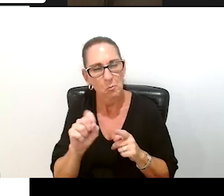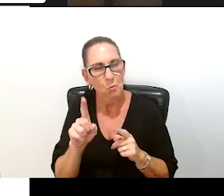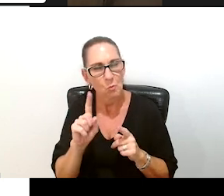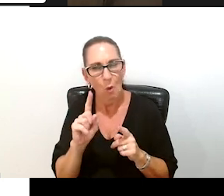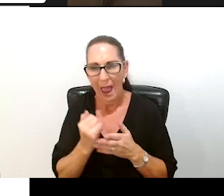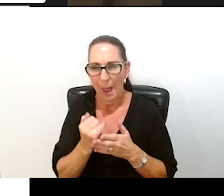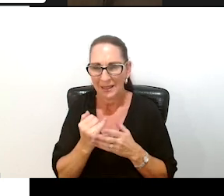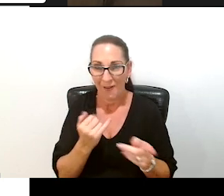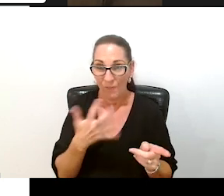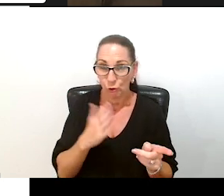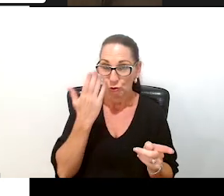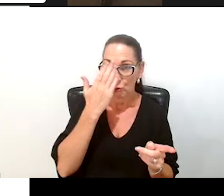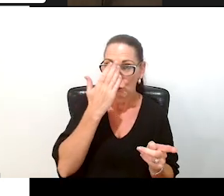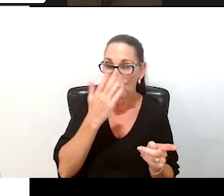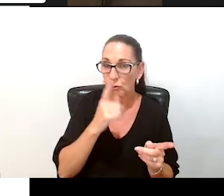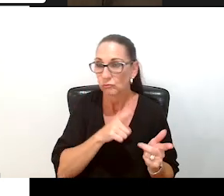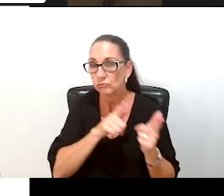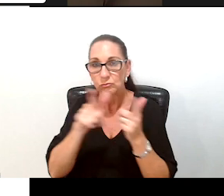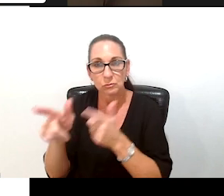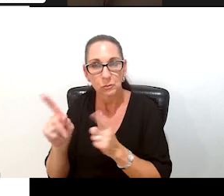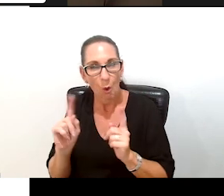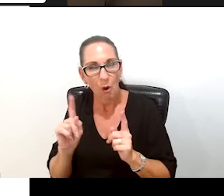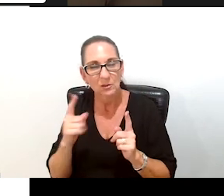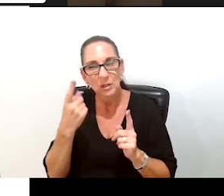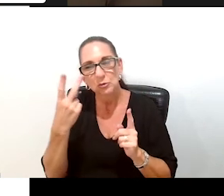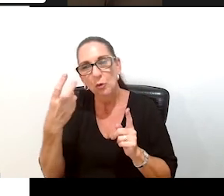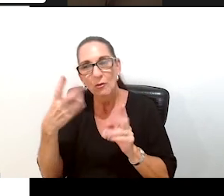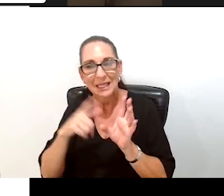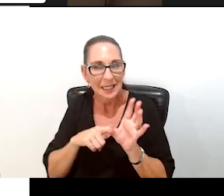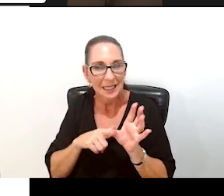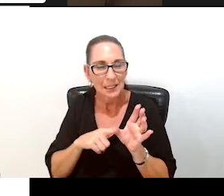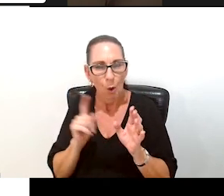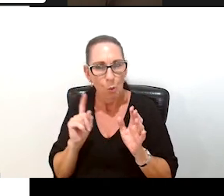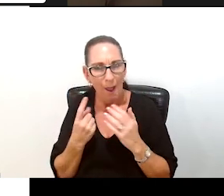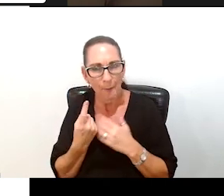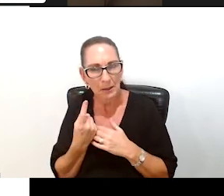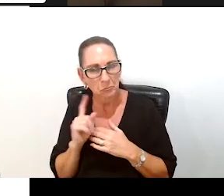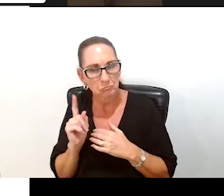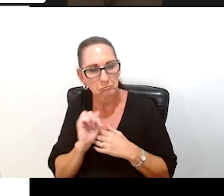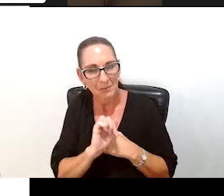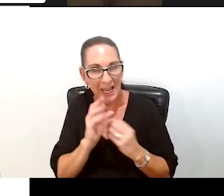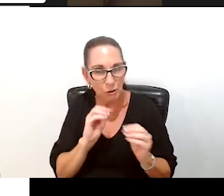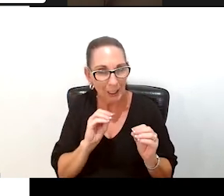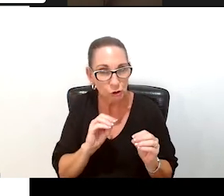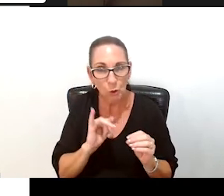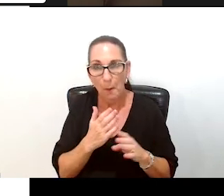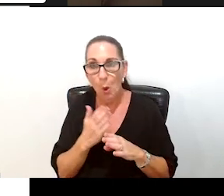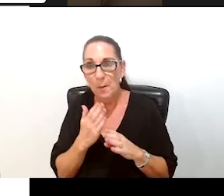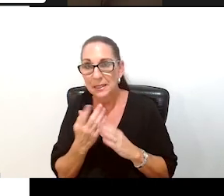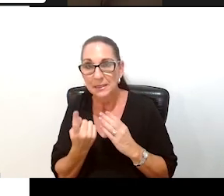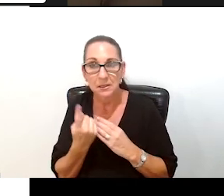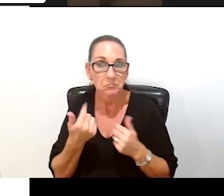people after they'd finished school in the next couple of years in terms of their education or employment